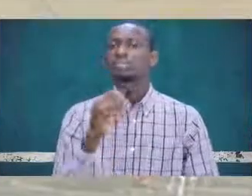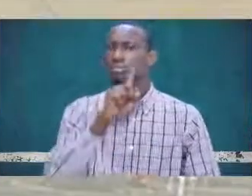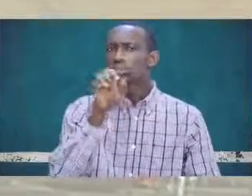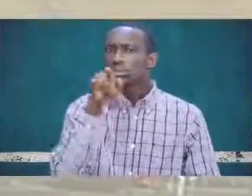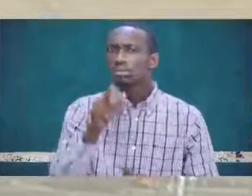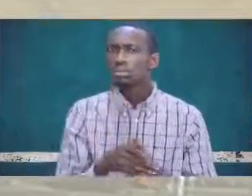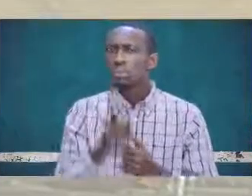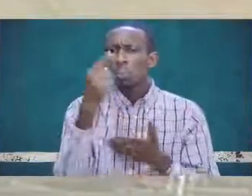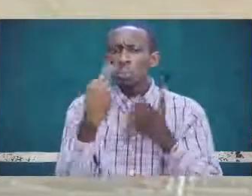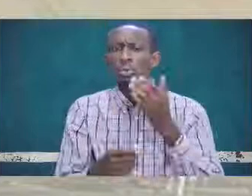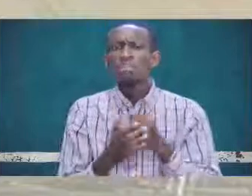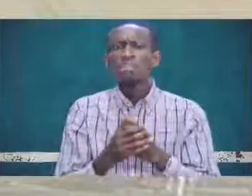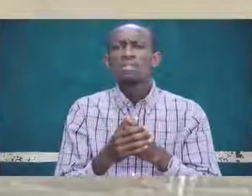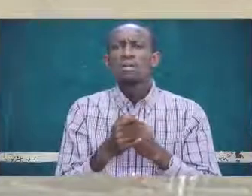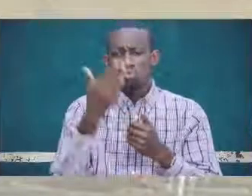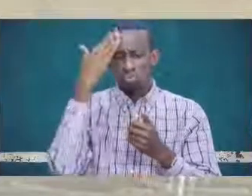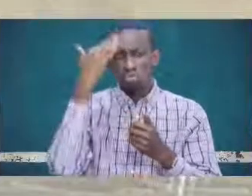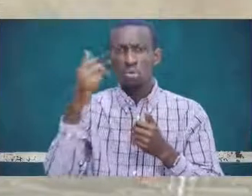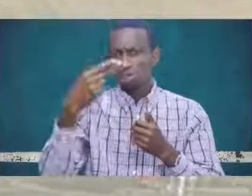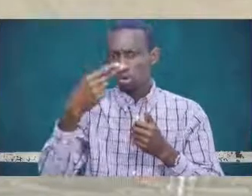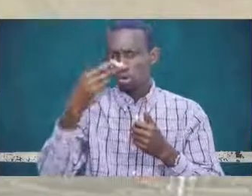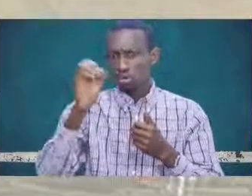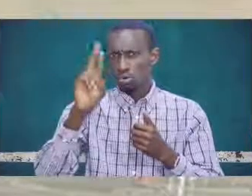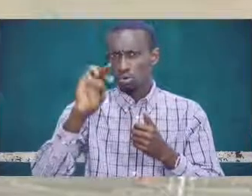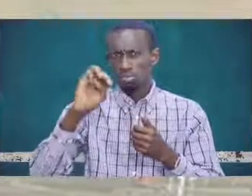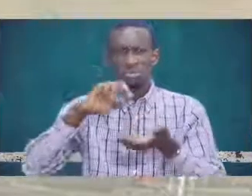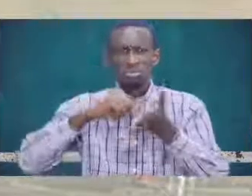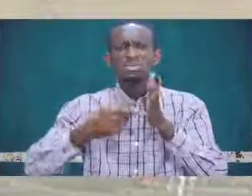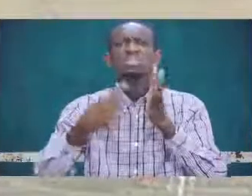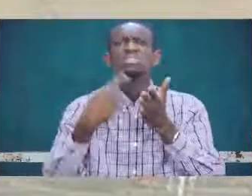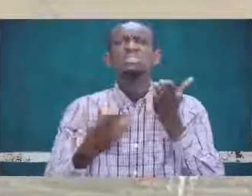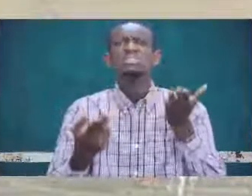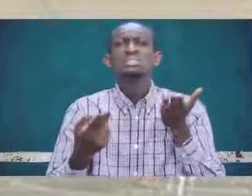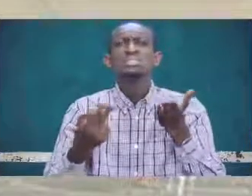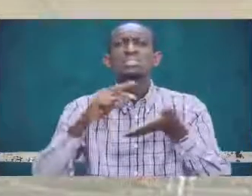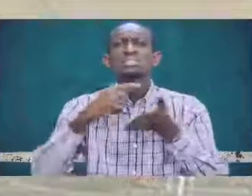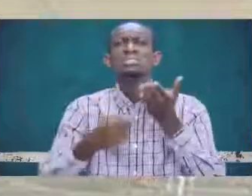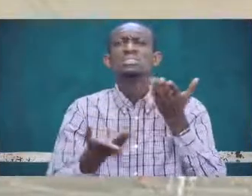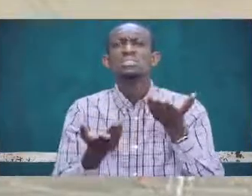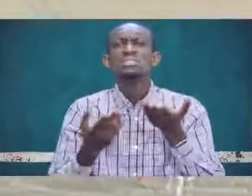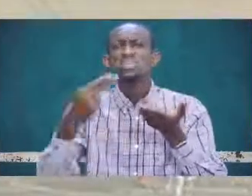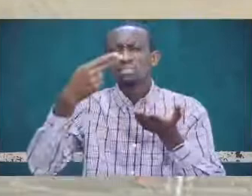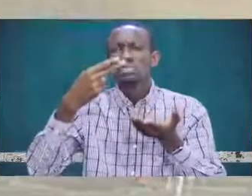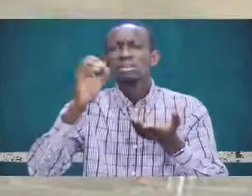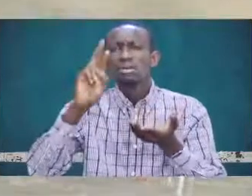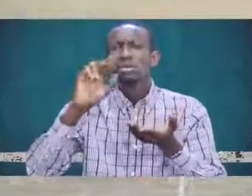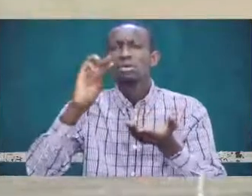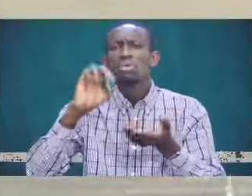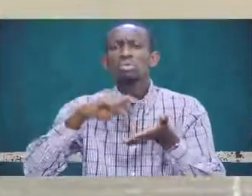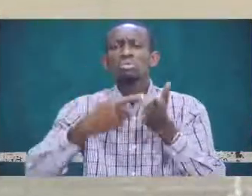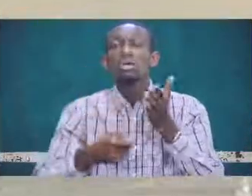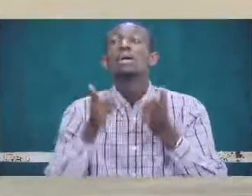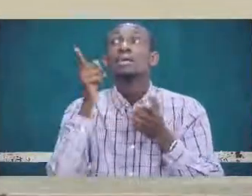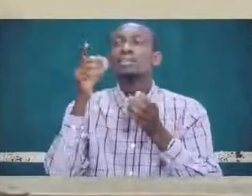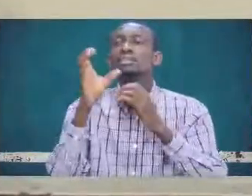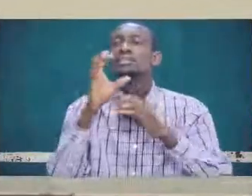do you understand by hormones? If I'm talking about hormones, I think some of you may find you're not knowing what is a hormone. A hormone is a chemical substance